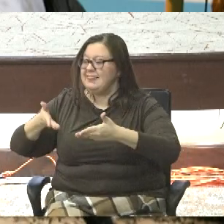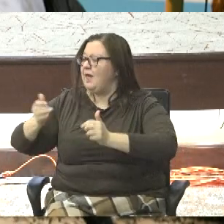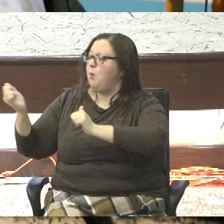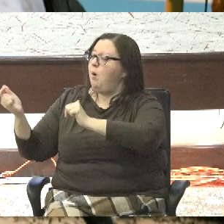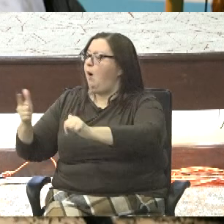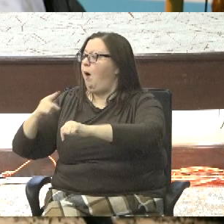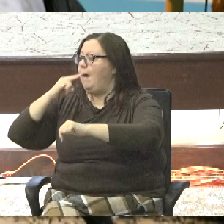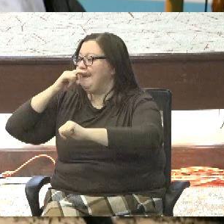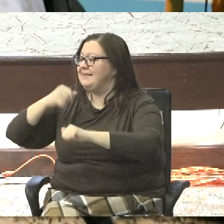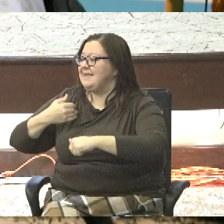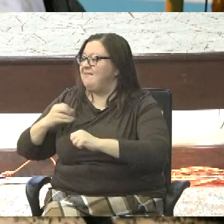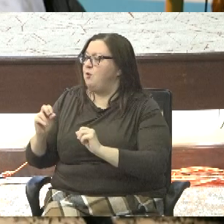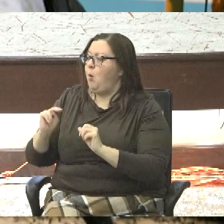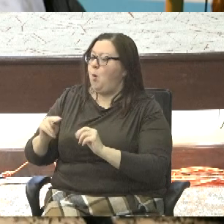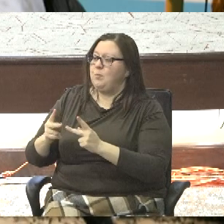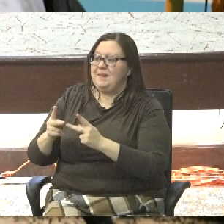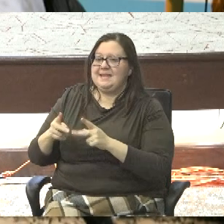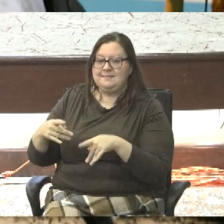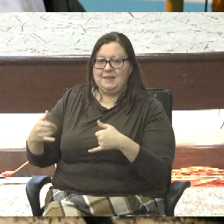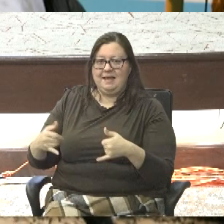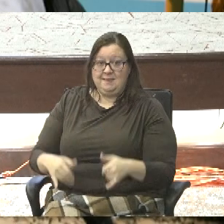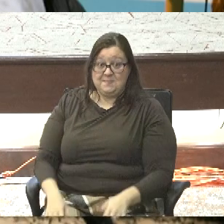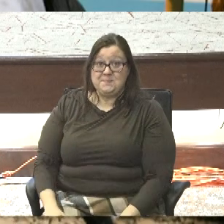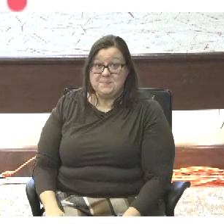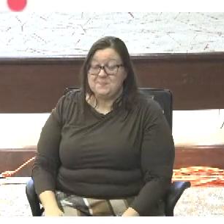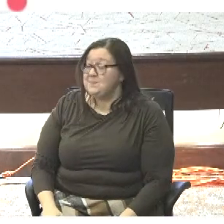everybody their own room to play.